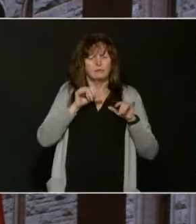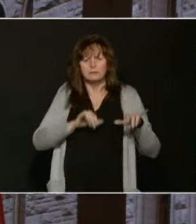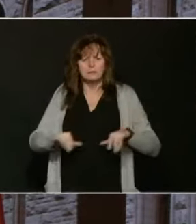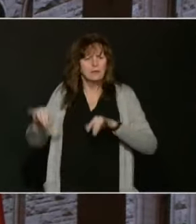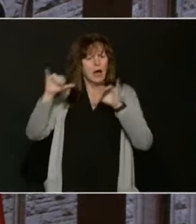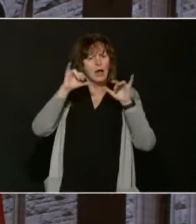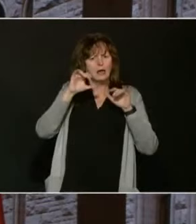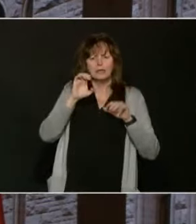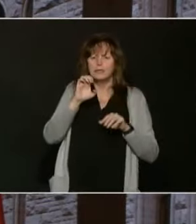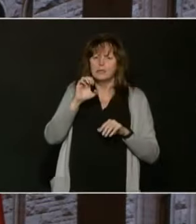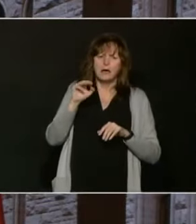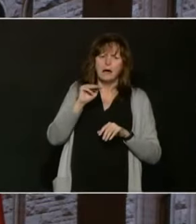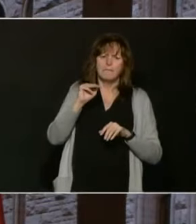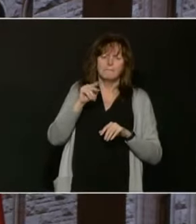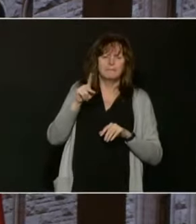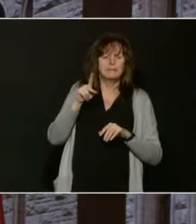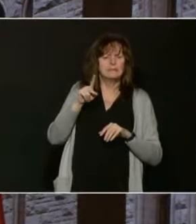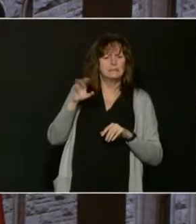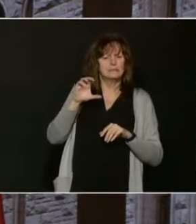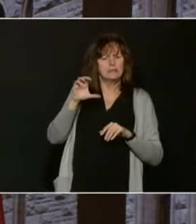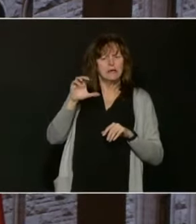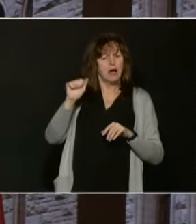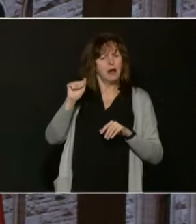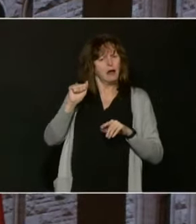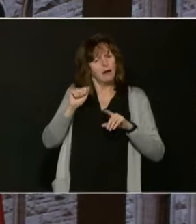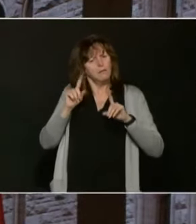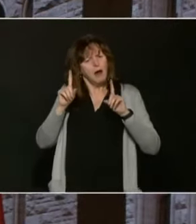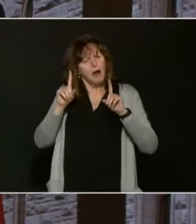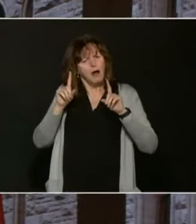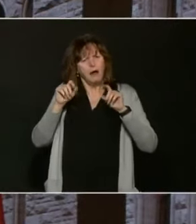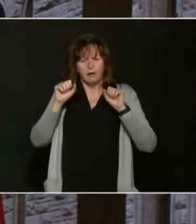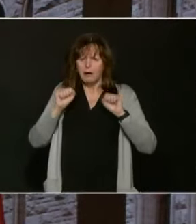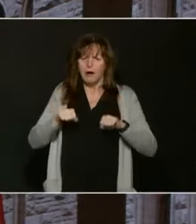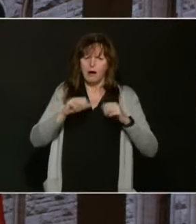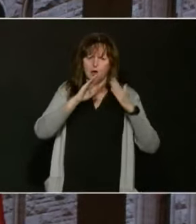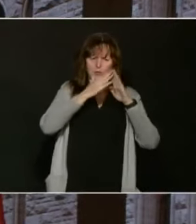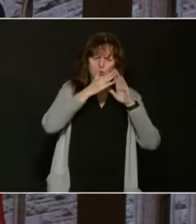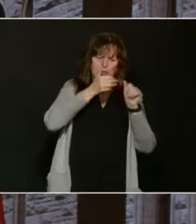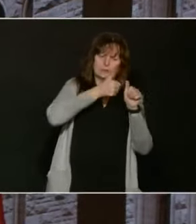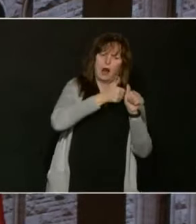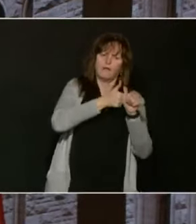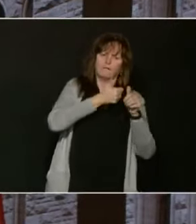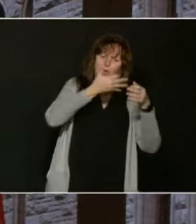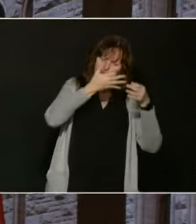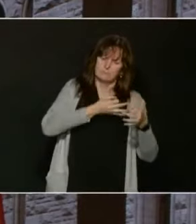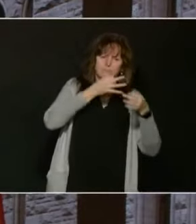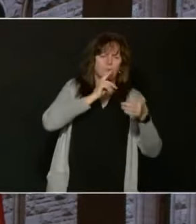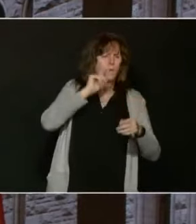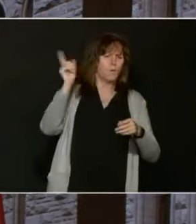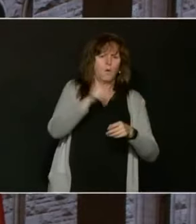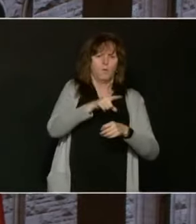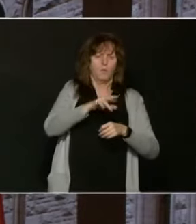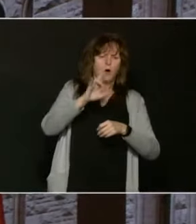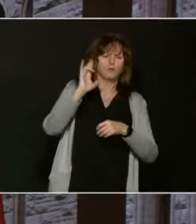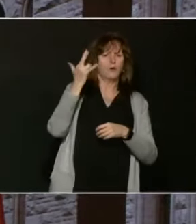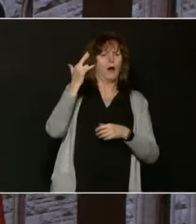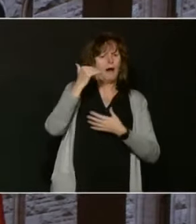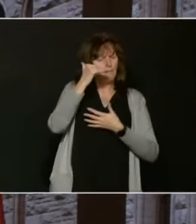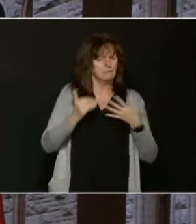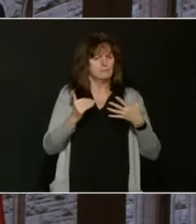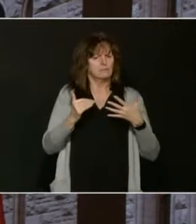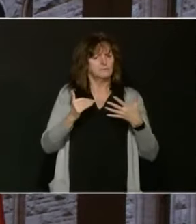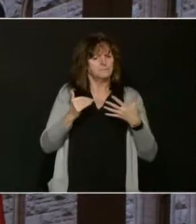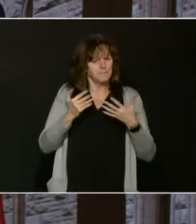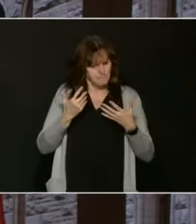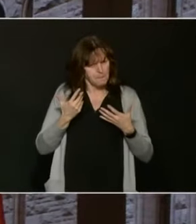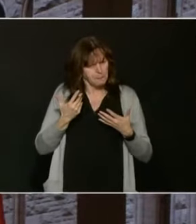orders to mimic that, and most important, that the public would take these sudden steps very seriously because they can see